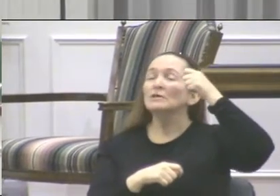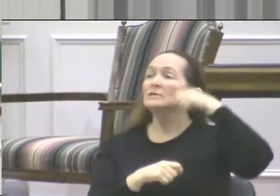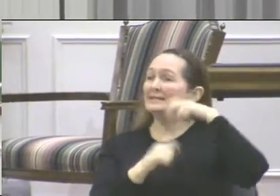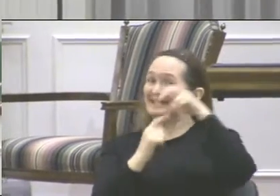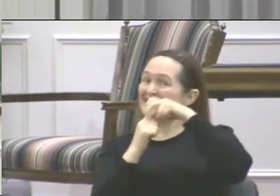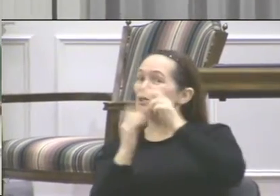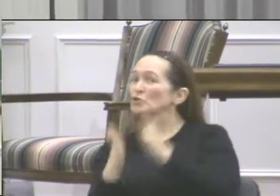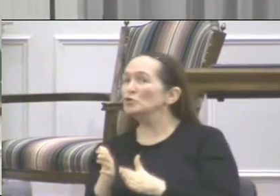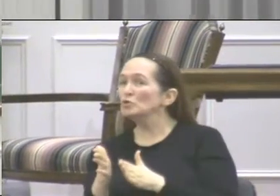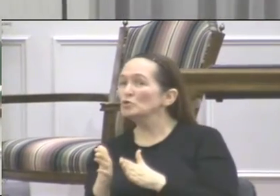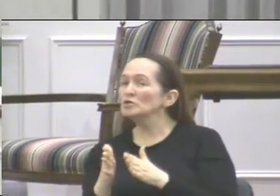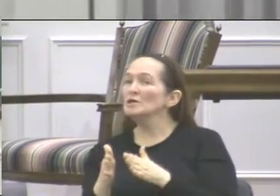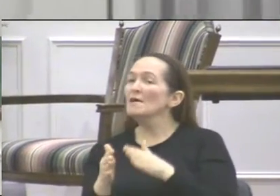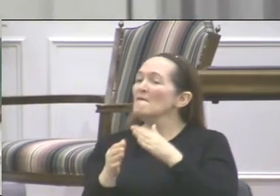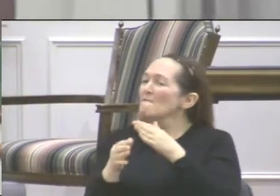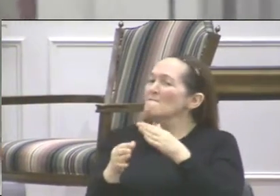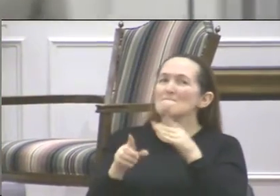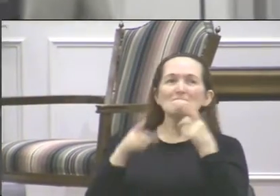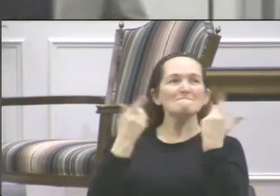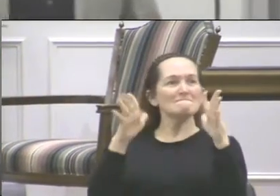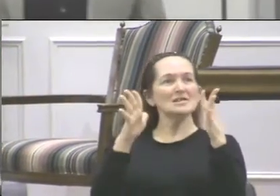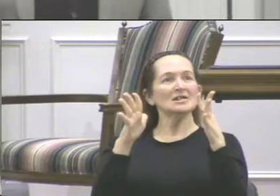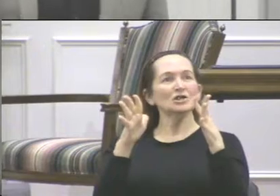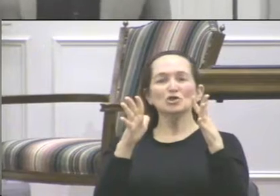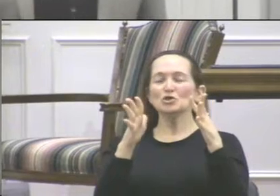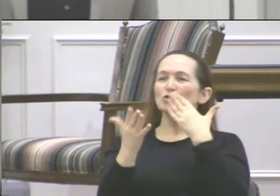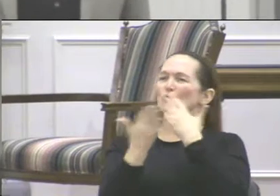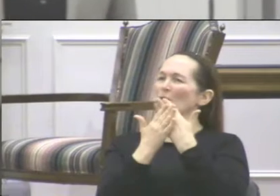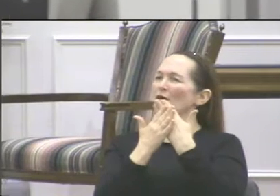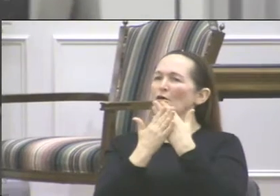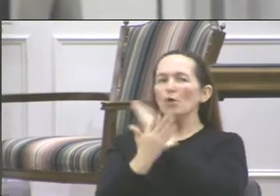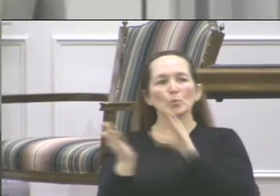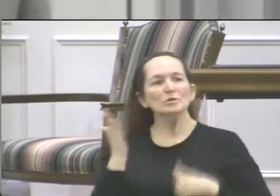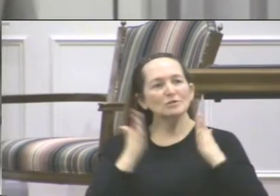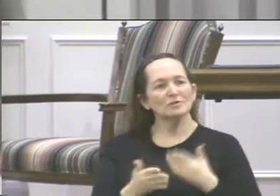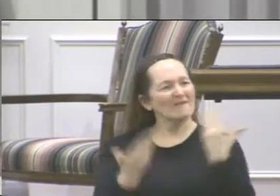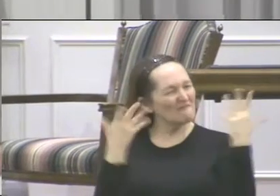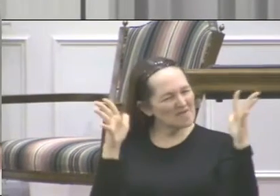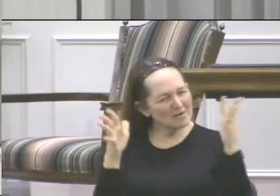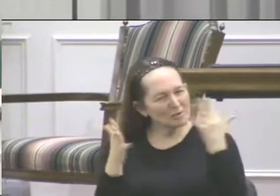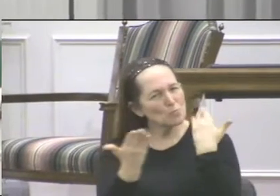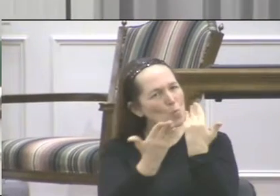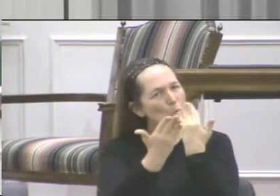Seniors, finish well. Christians, finish well.